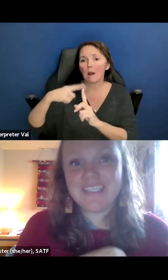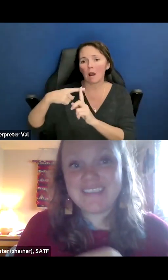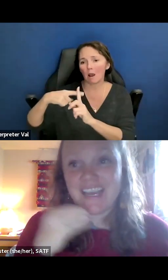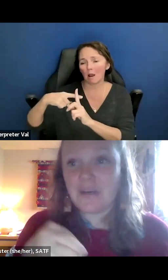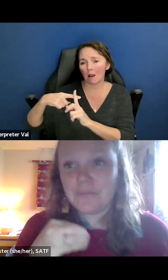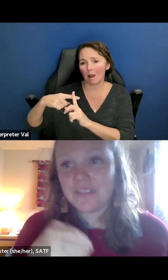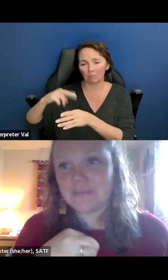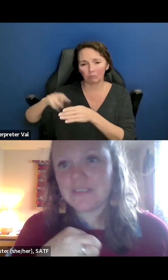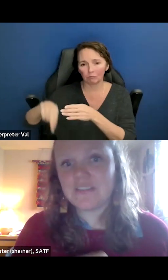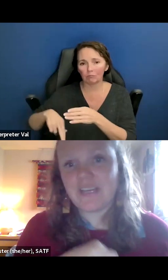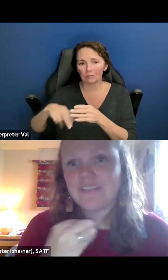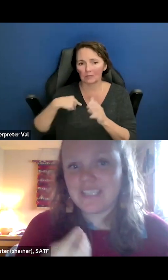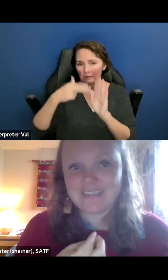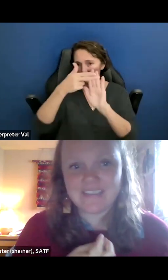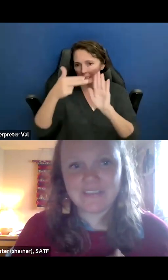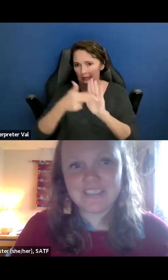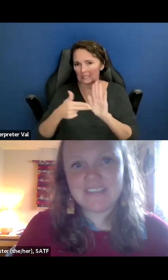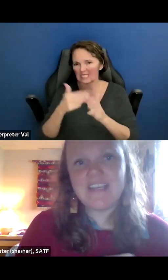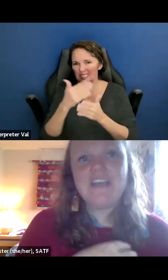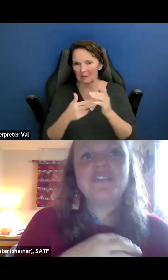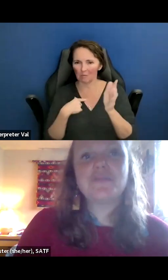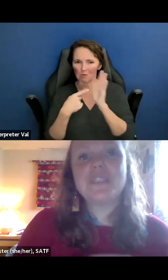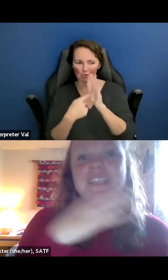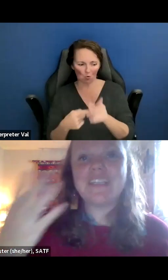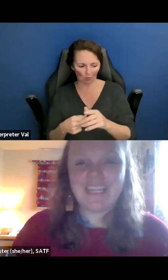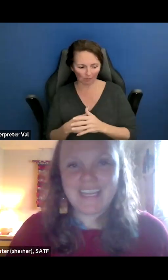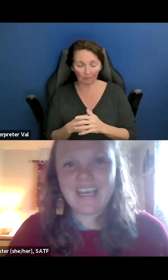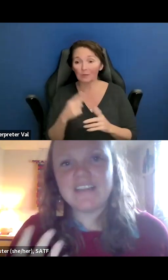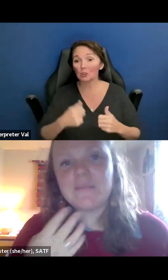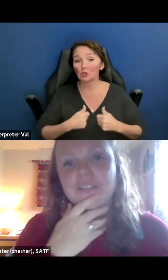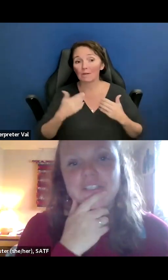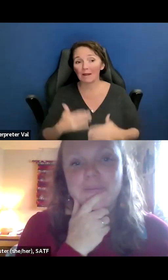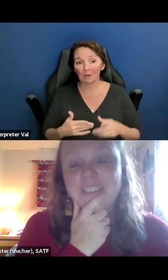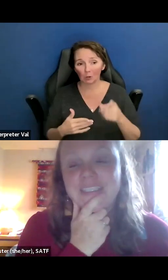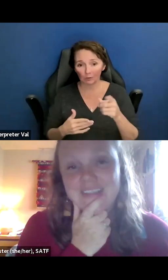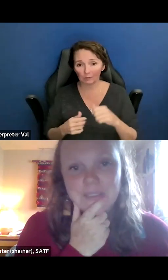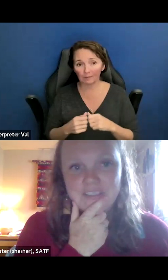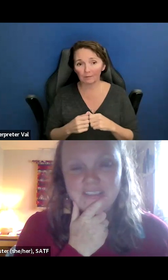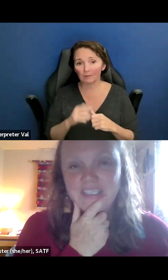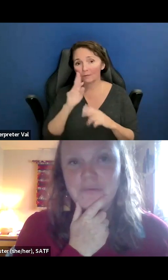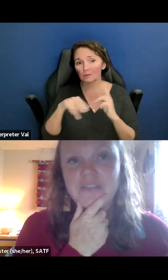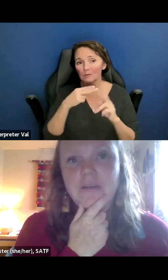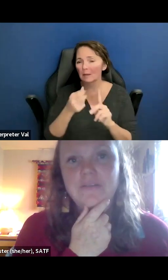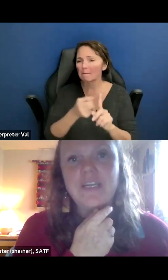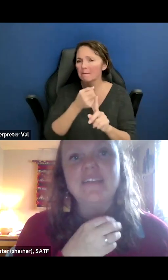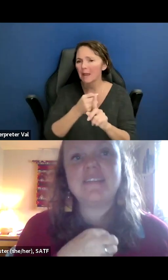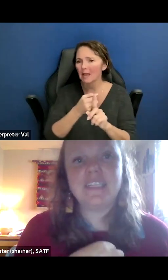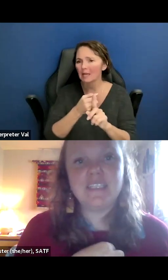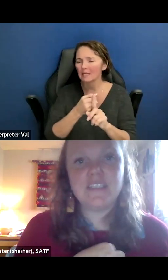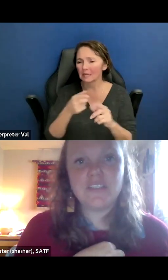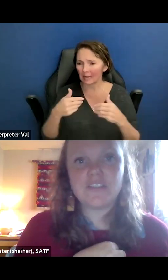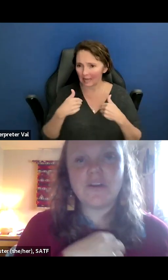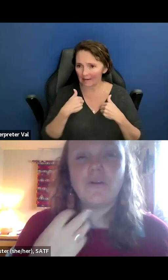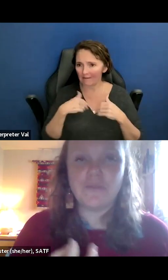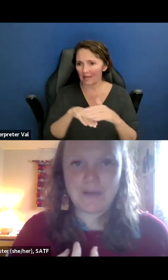those advocates to help victims and survivors access services. So really, like, again, this partnership being established since like 2012 has